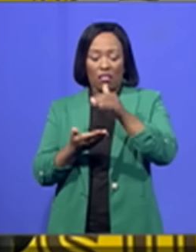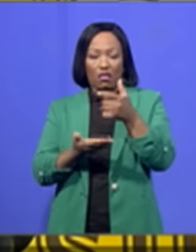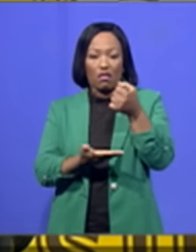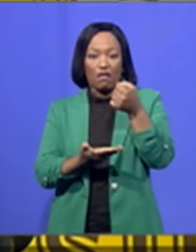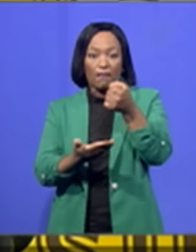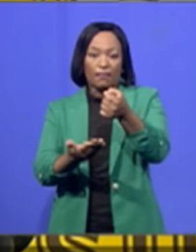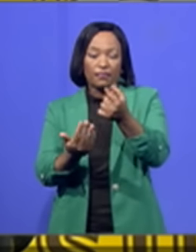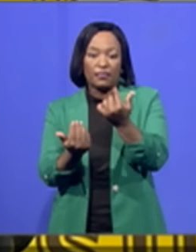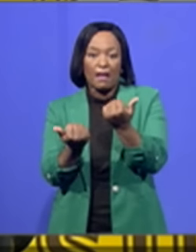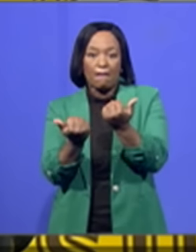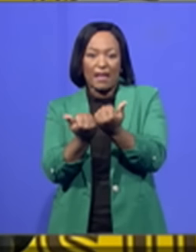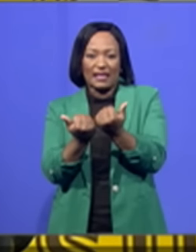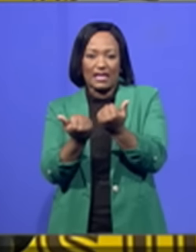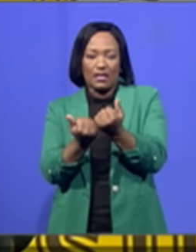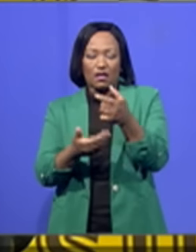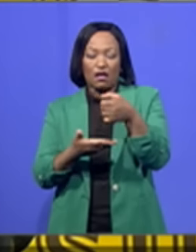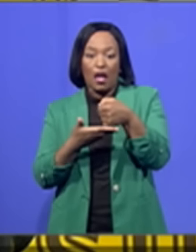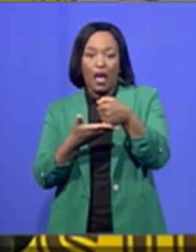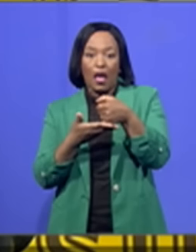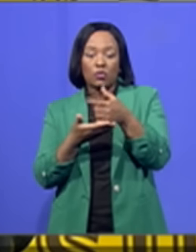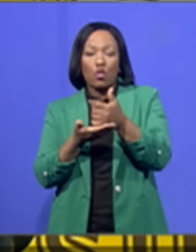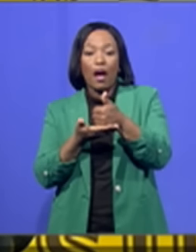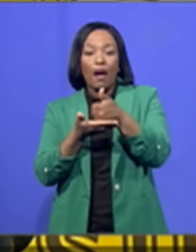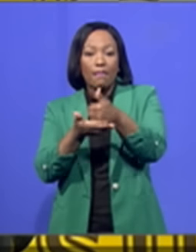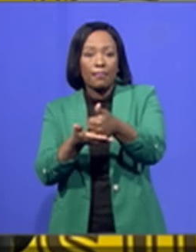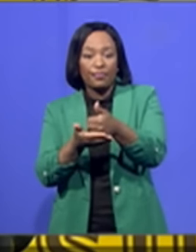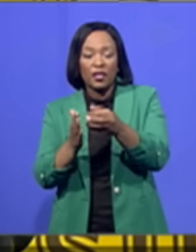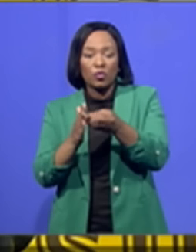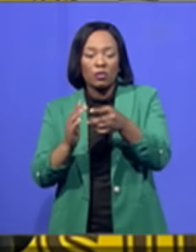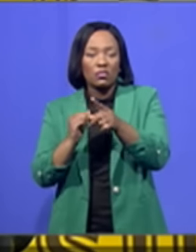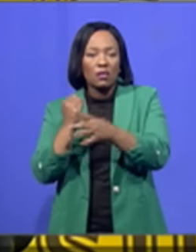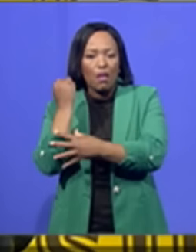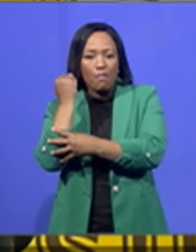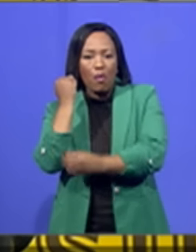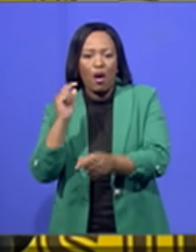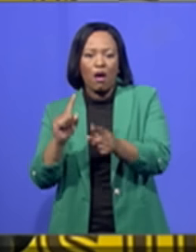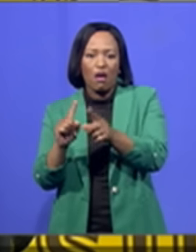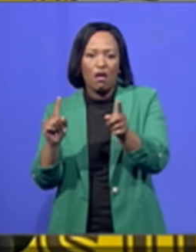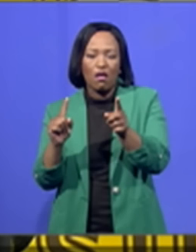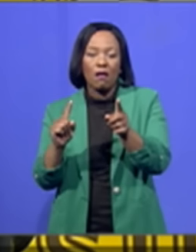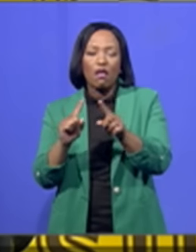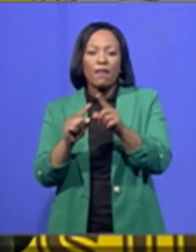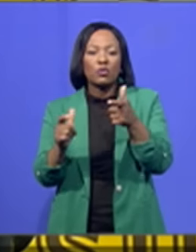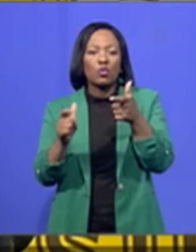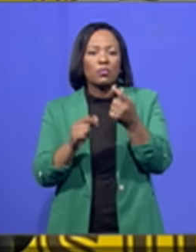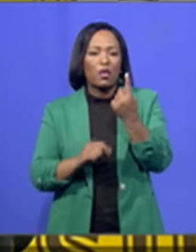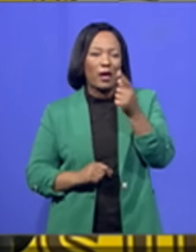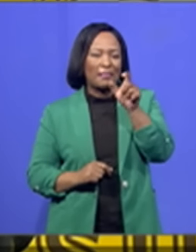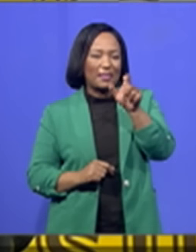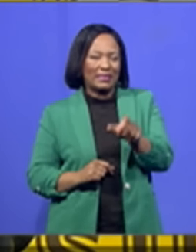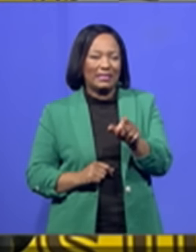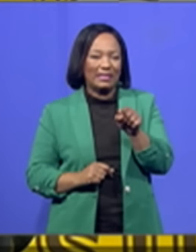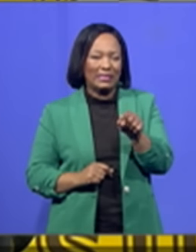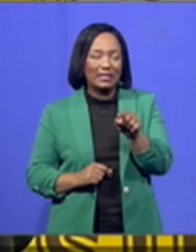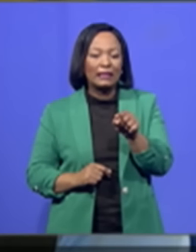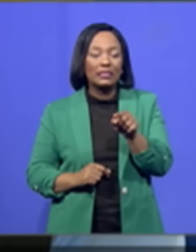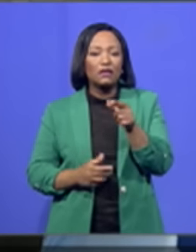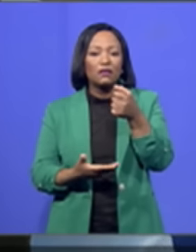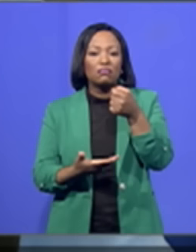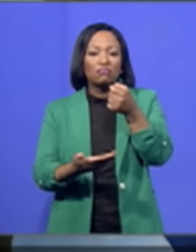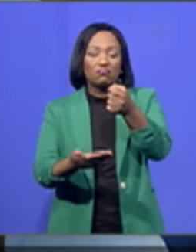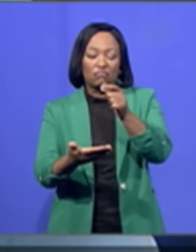dithuto se se hlametšego go thuša baithuti bao ba tšwago malapeng a dikobo di magetleng gore se be se laolwa ke motho a le noši. Sekhwama se hlomilwe